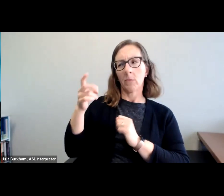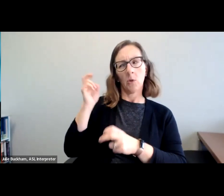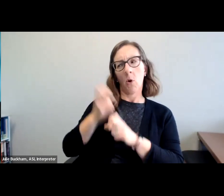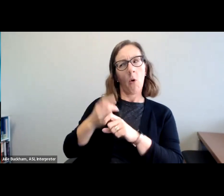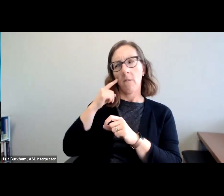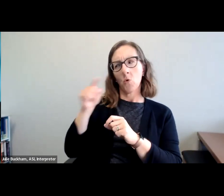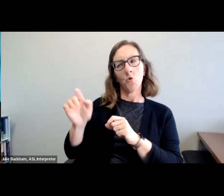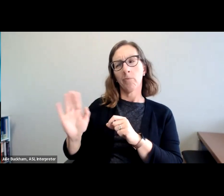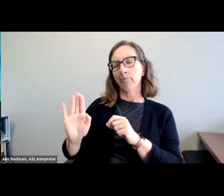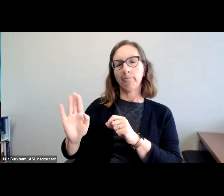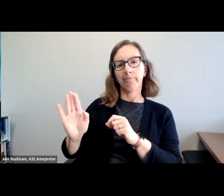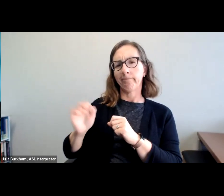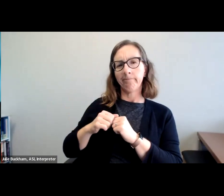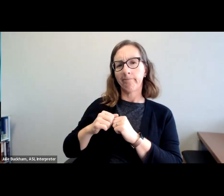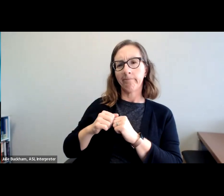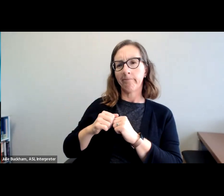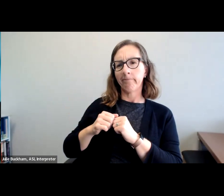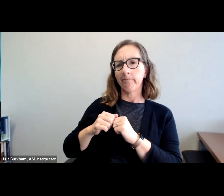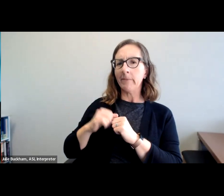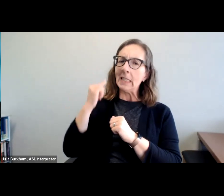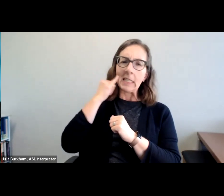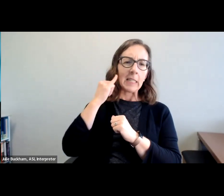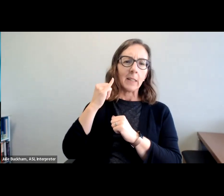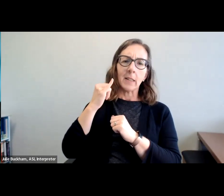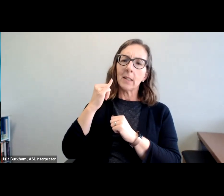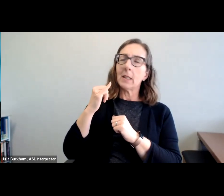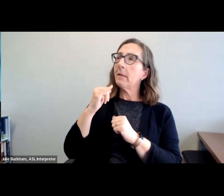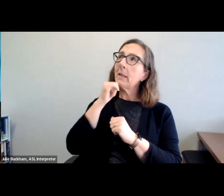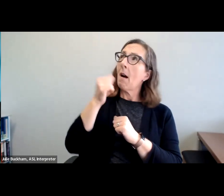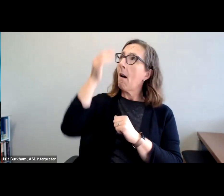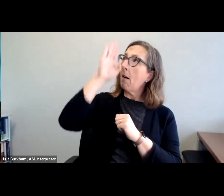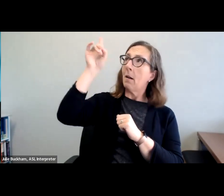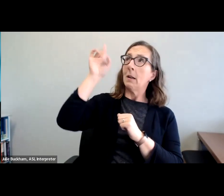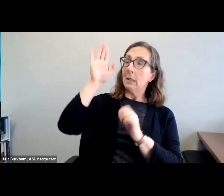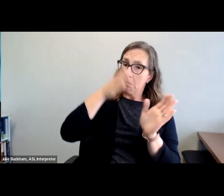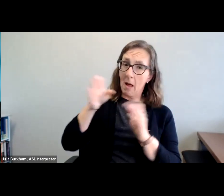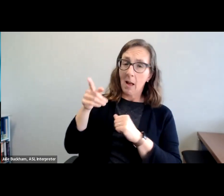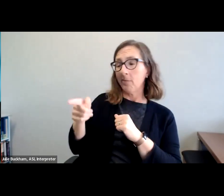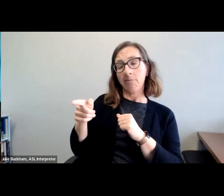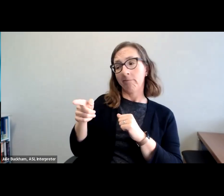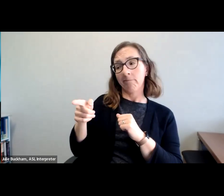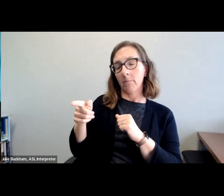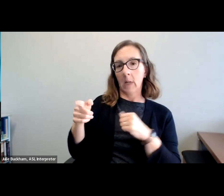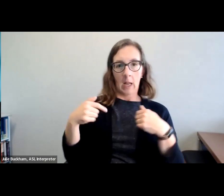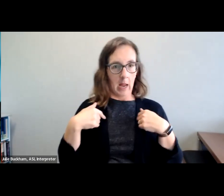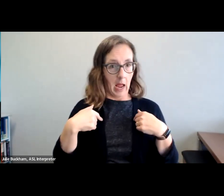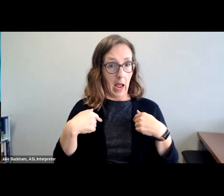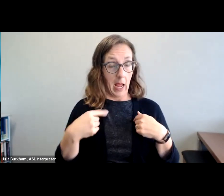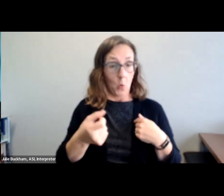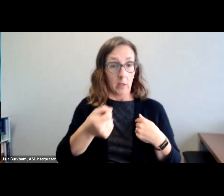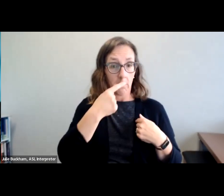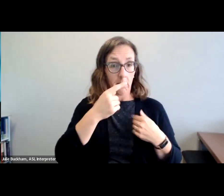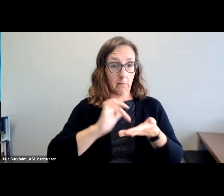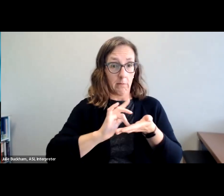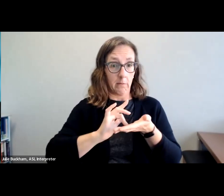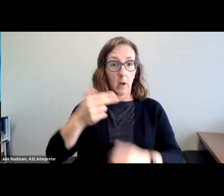you. If it's not meant to be, it's not meant to be. And I'm on hormones at the time.